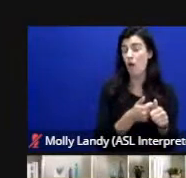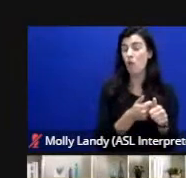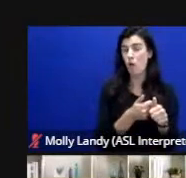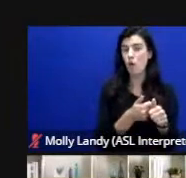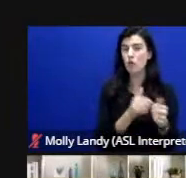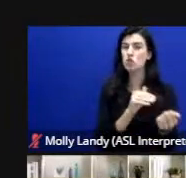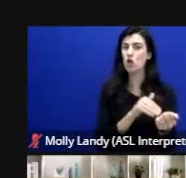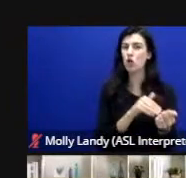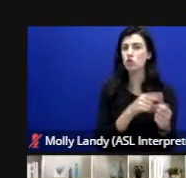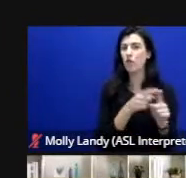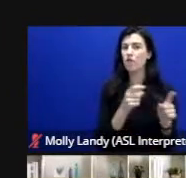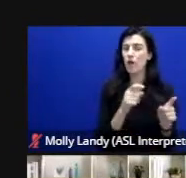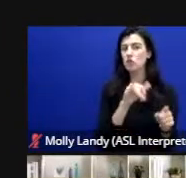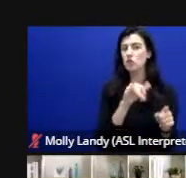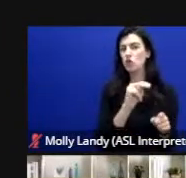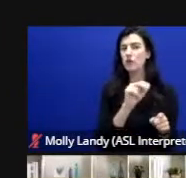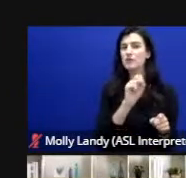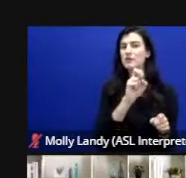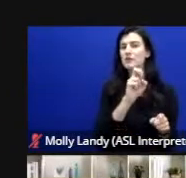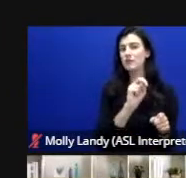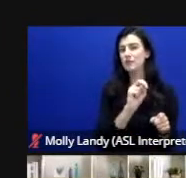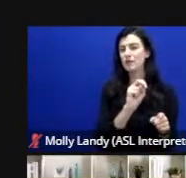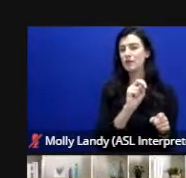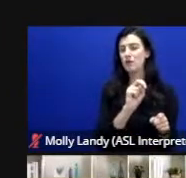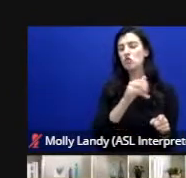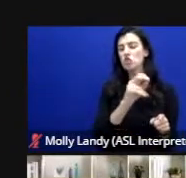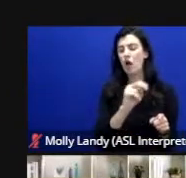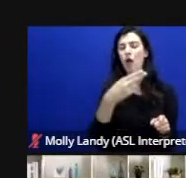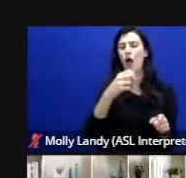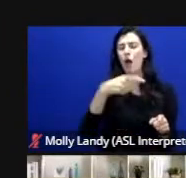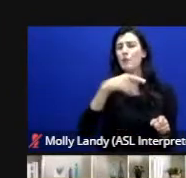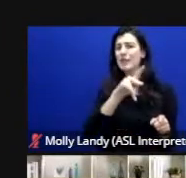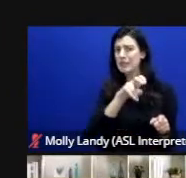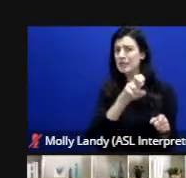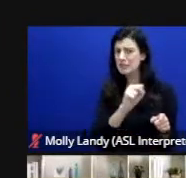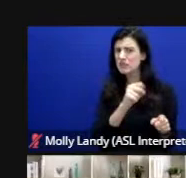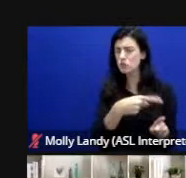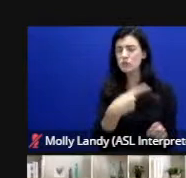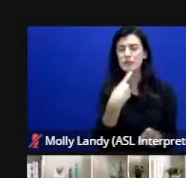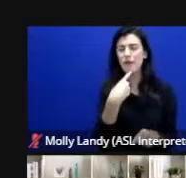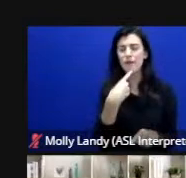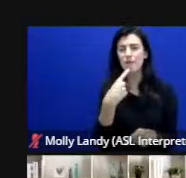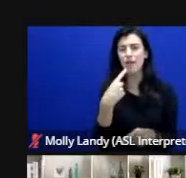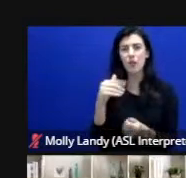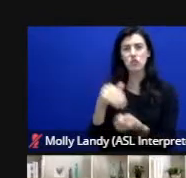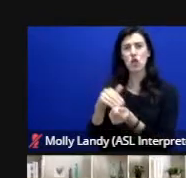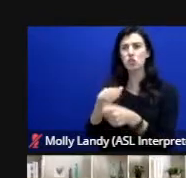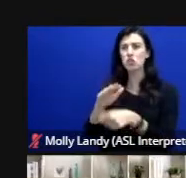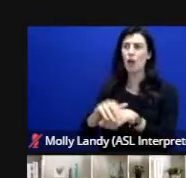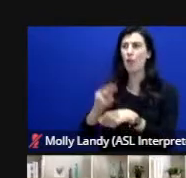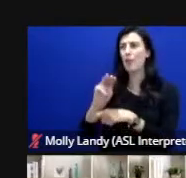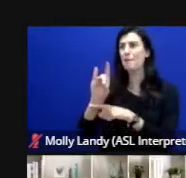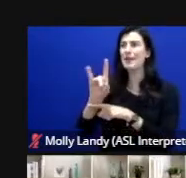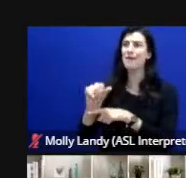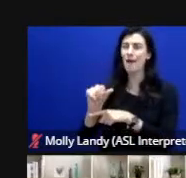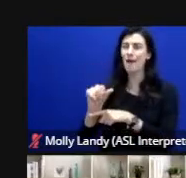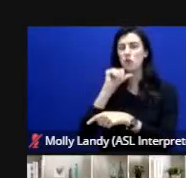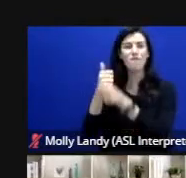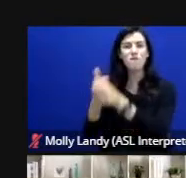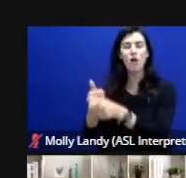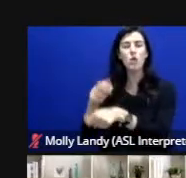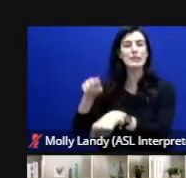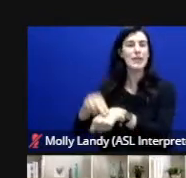are not following natural immunity and catching the virus and surviving it. The natural immunity is 19 months versus 6 to 9